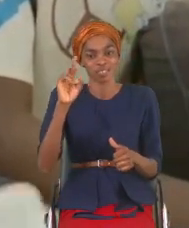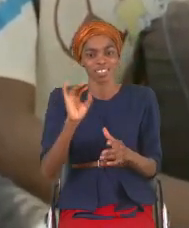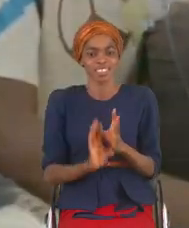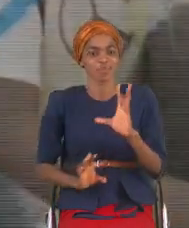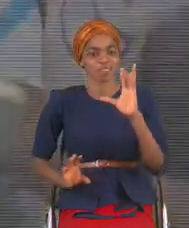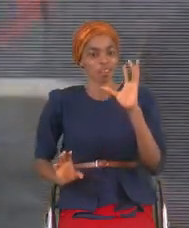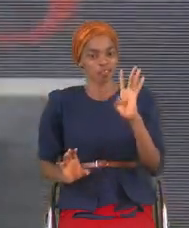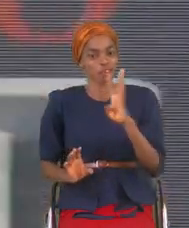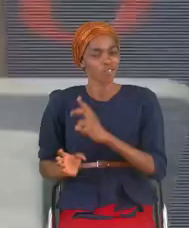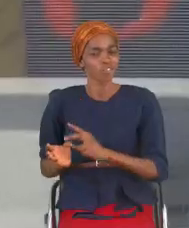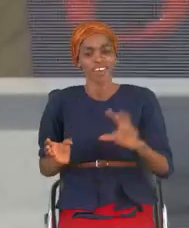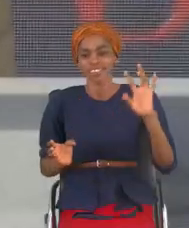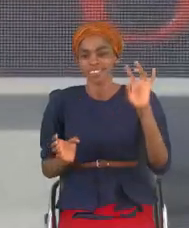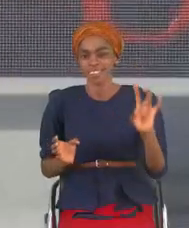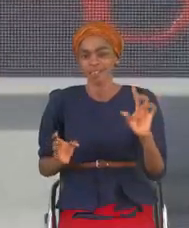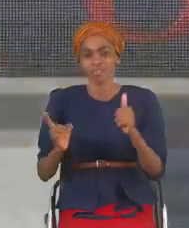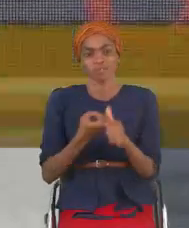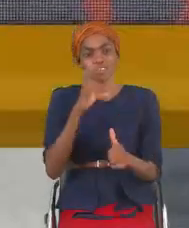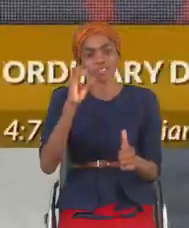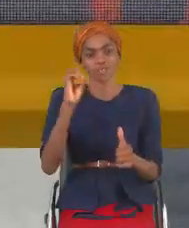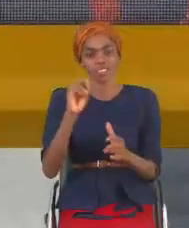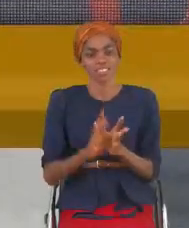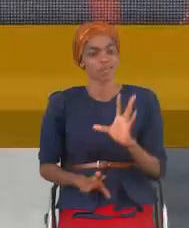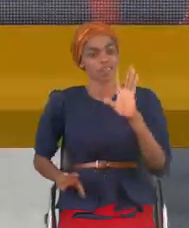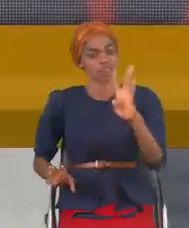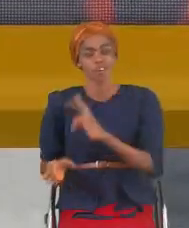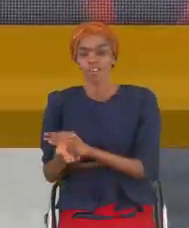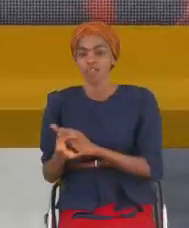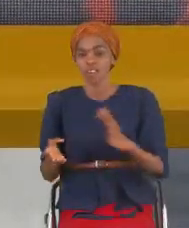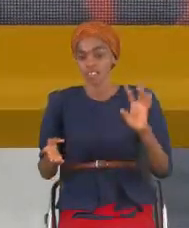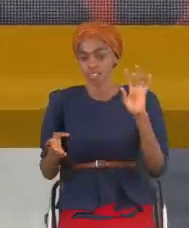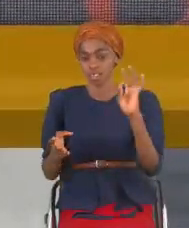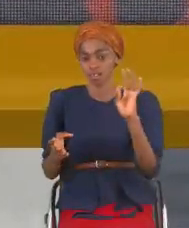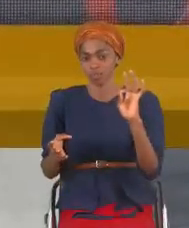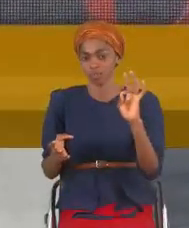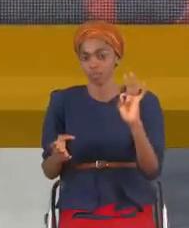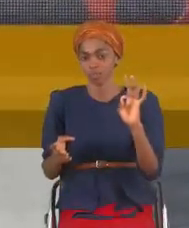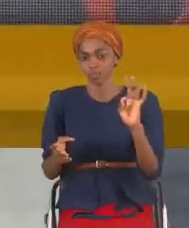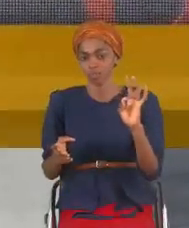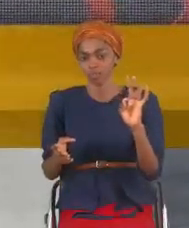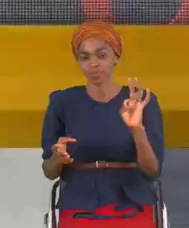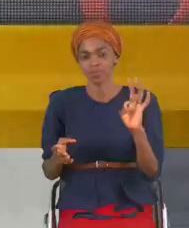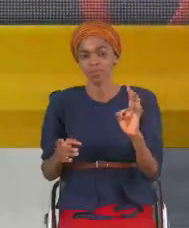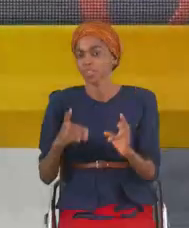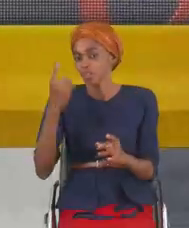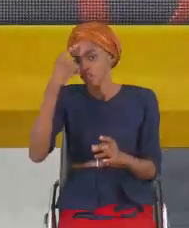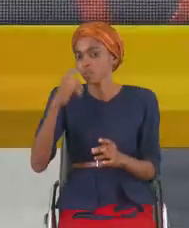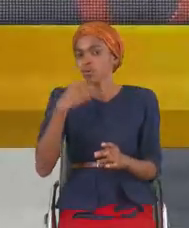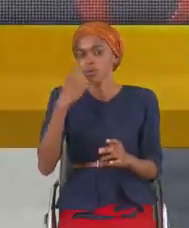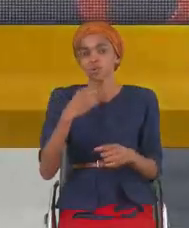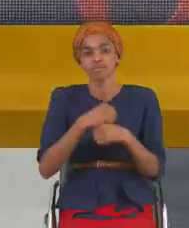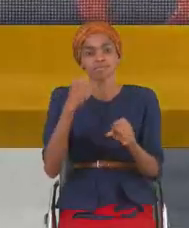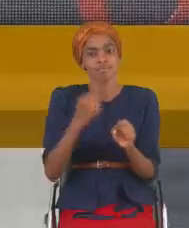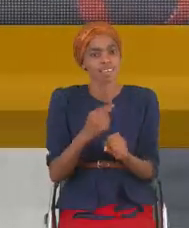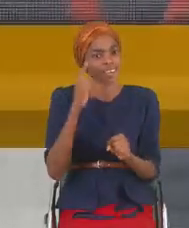7 first corinthians chapter 4 reading from verse 7 for whom makes